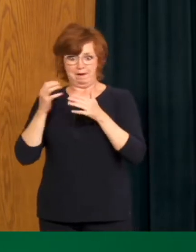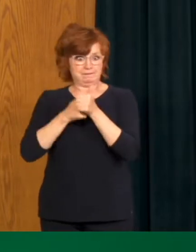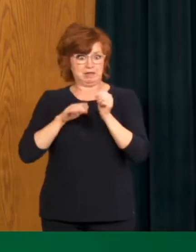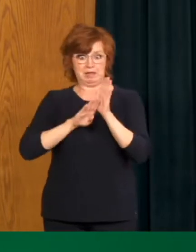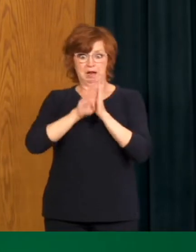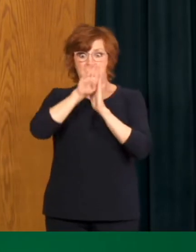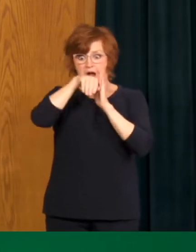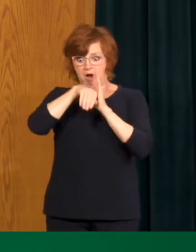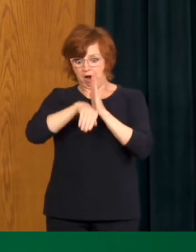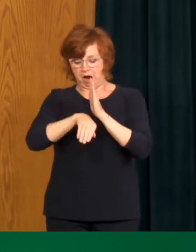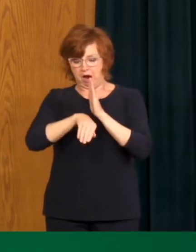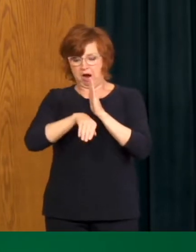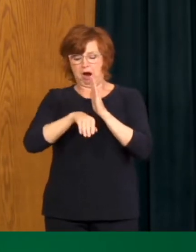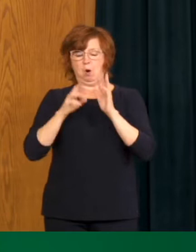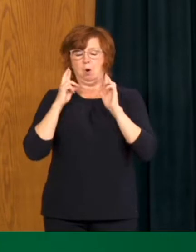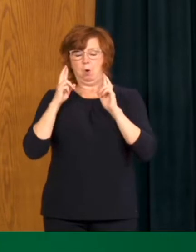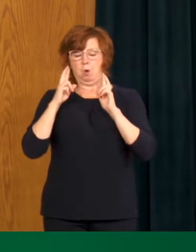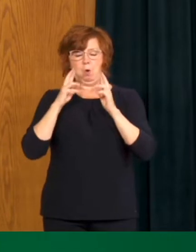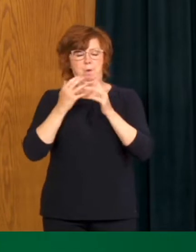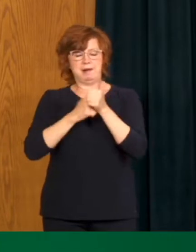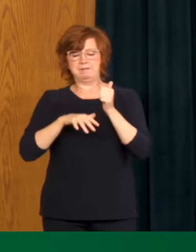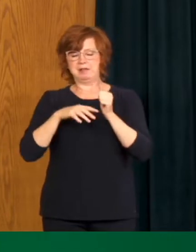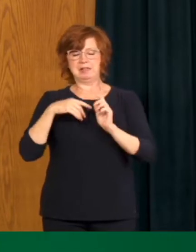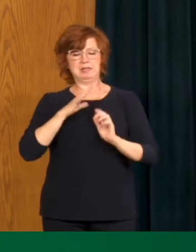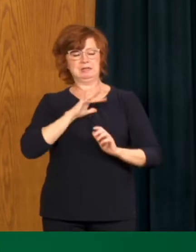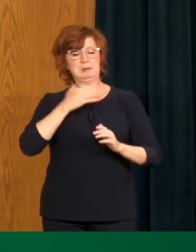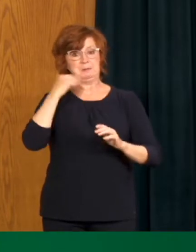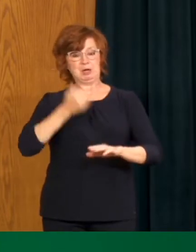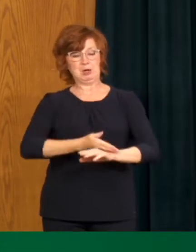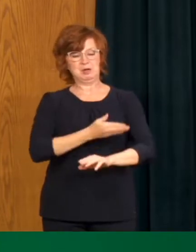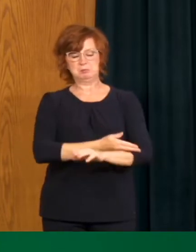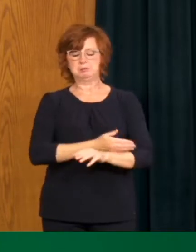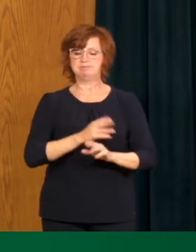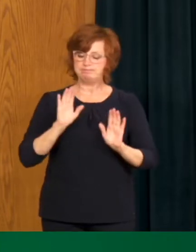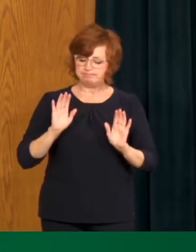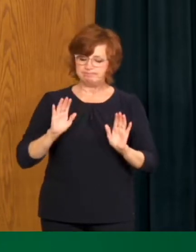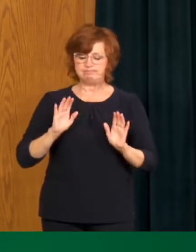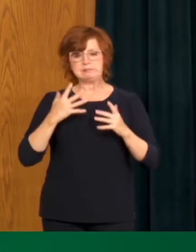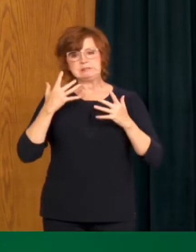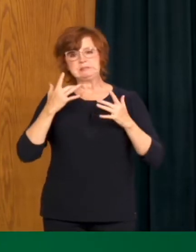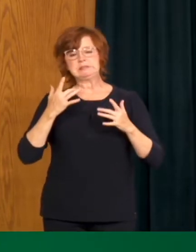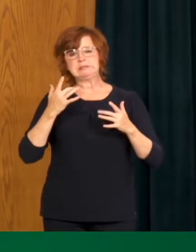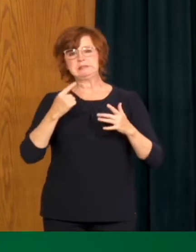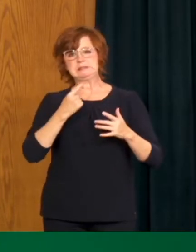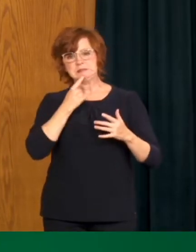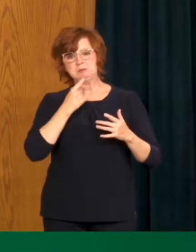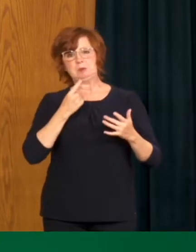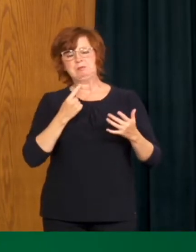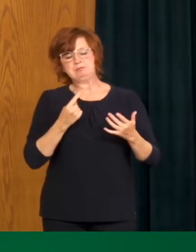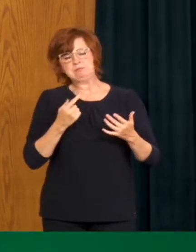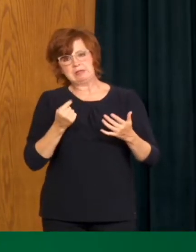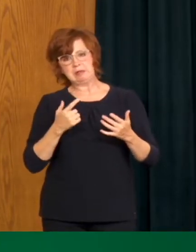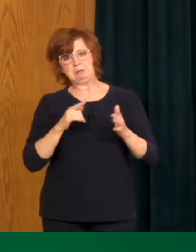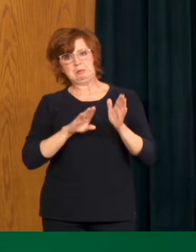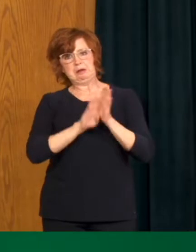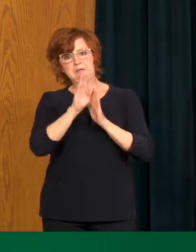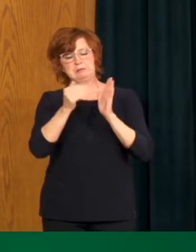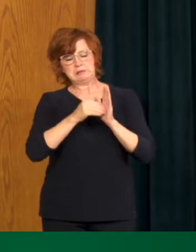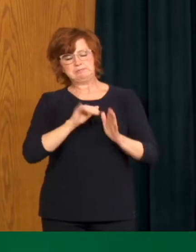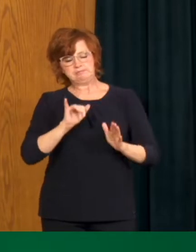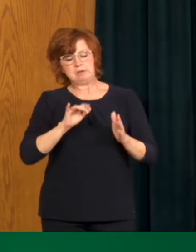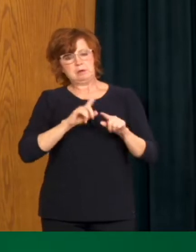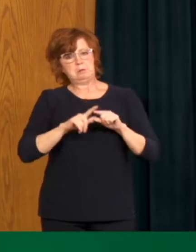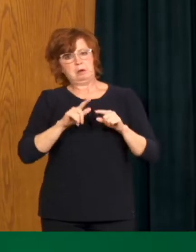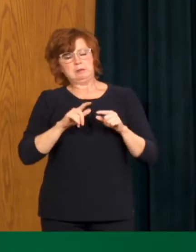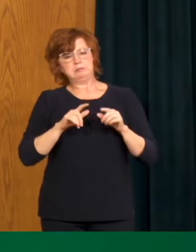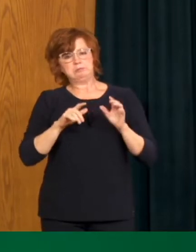to take a step backward. But there is now an increased risk in southwest and west central Saskatchewan. So we're asking everyone there to take these